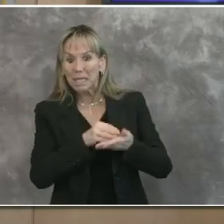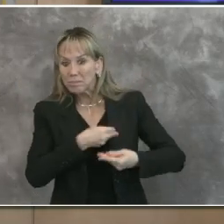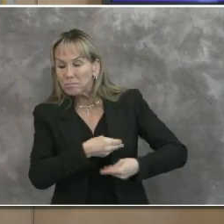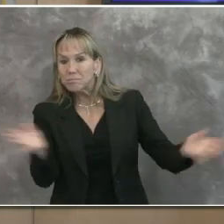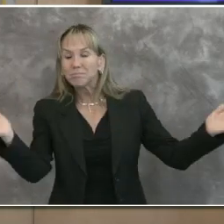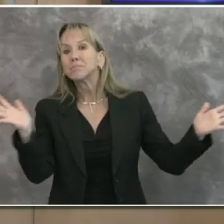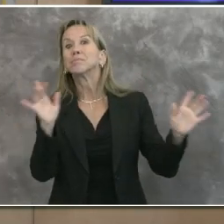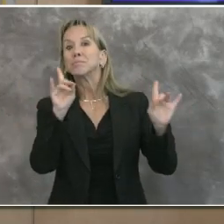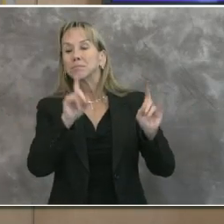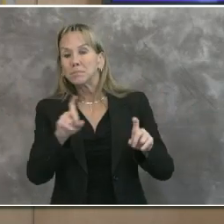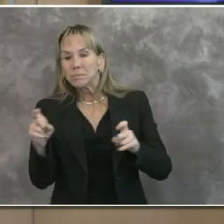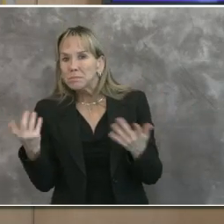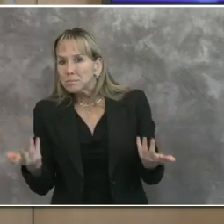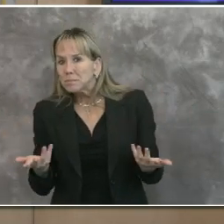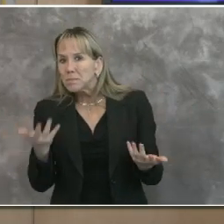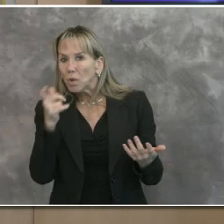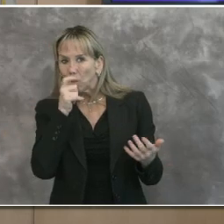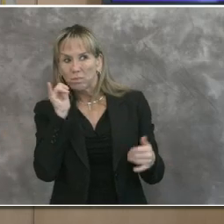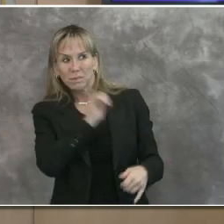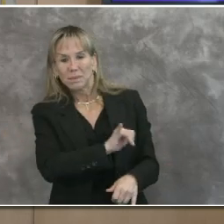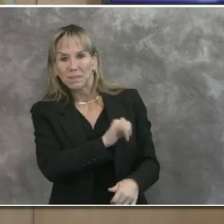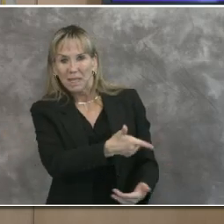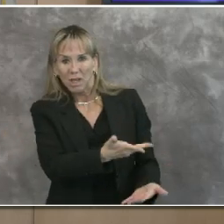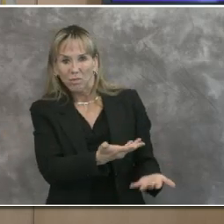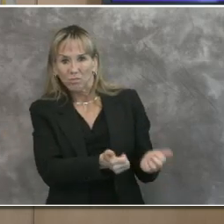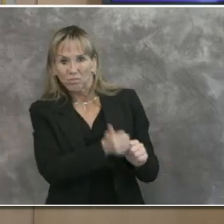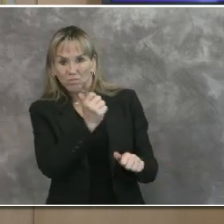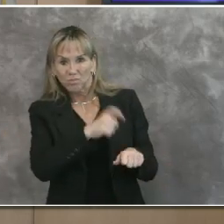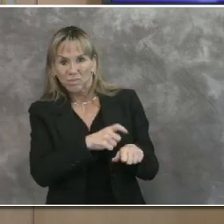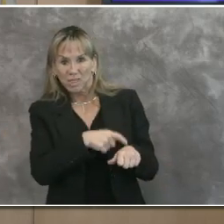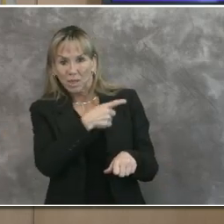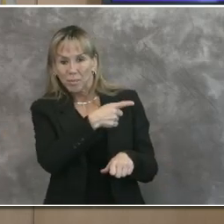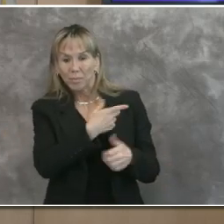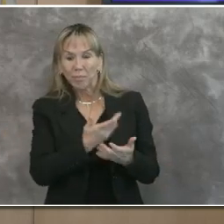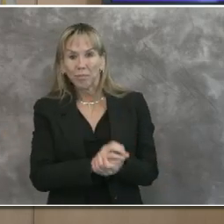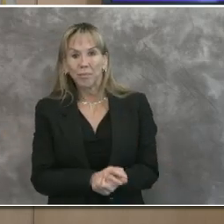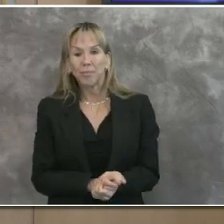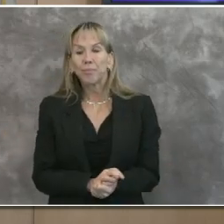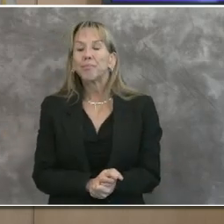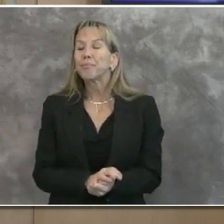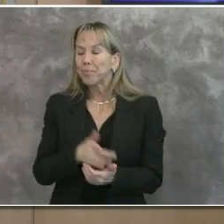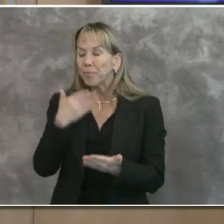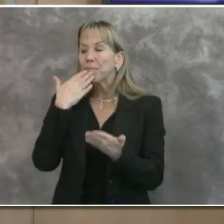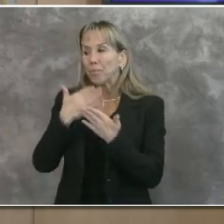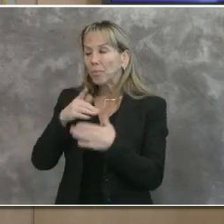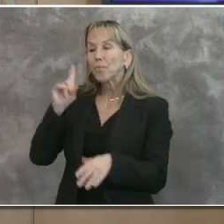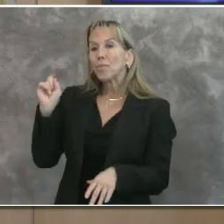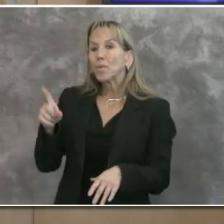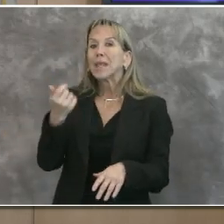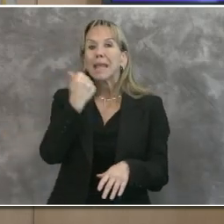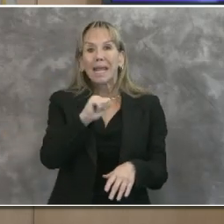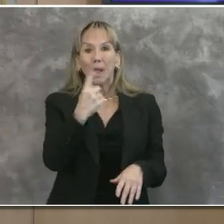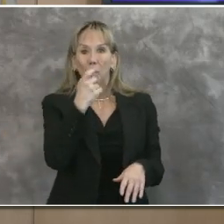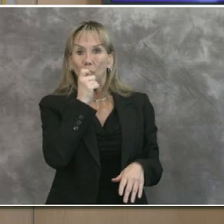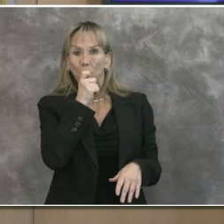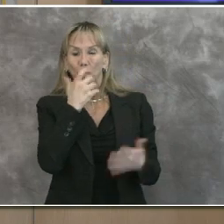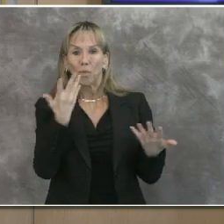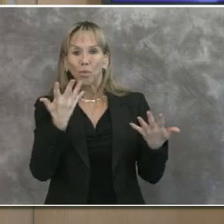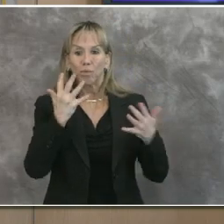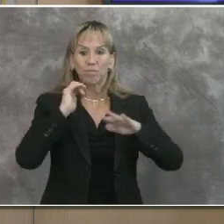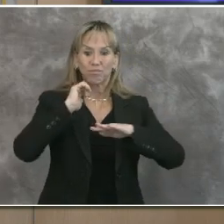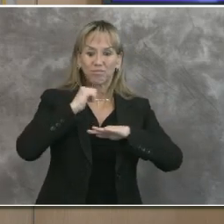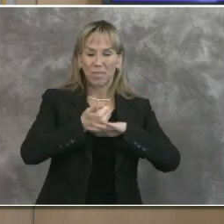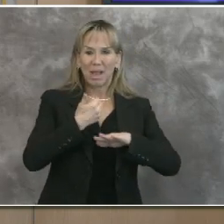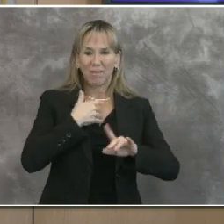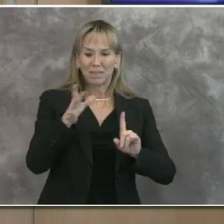folks that are proximate to them at the shelter? That's a good question. Certainly anybody who develops symptoms